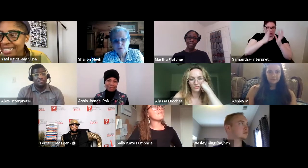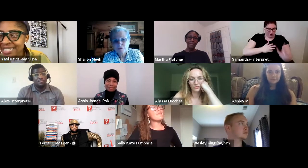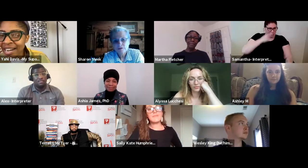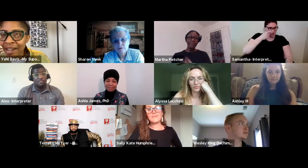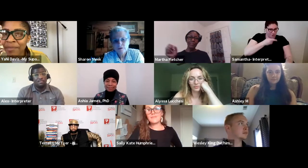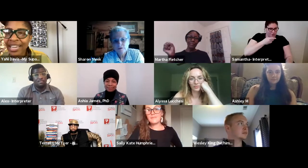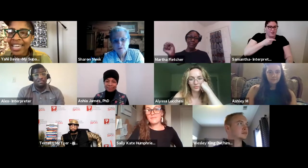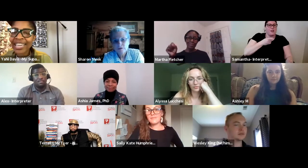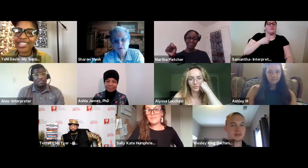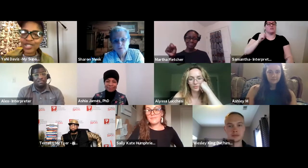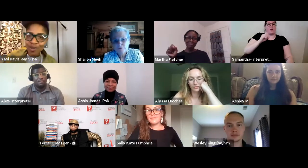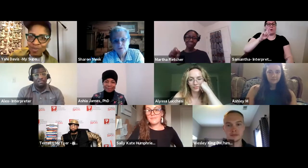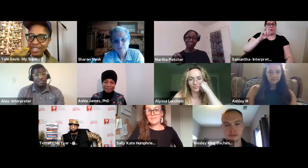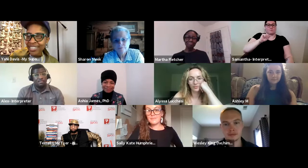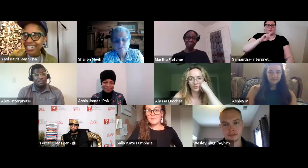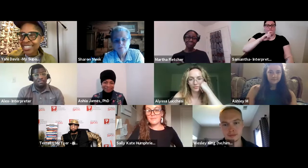come at this time and